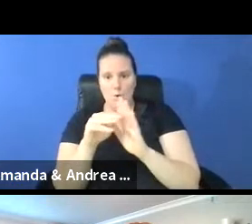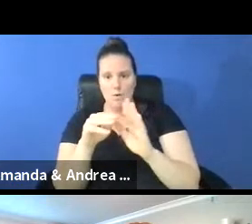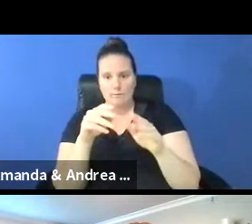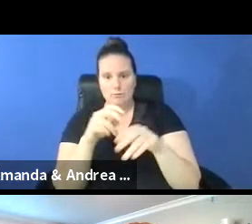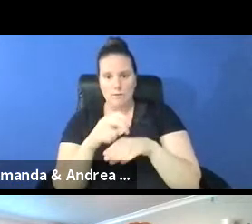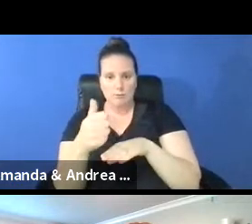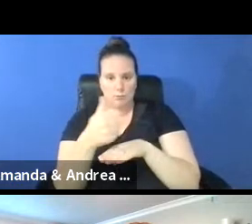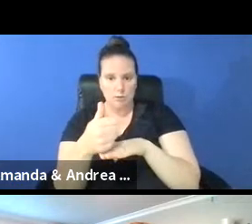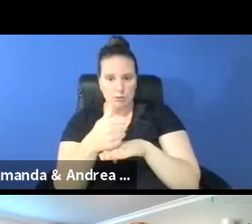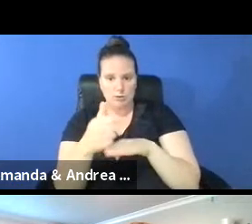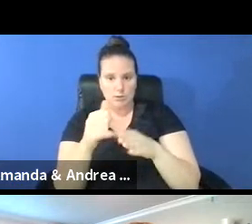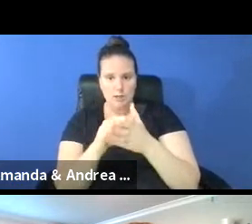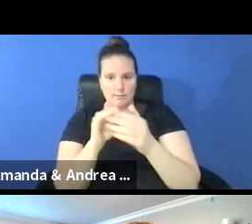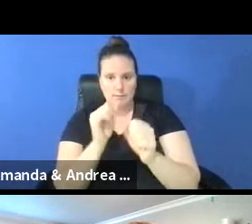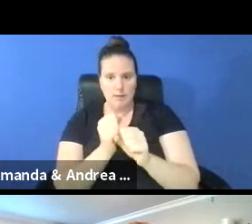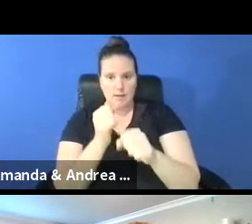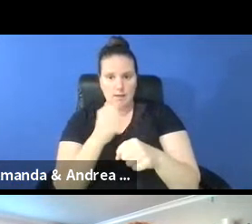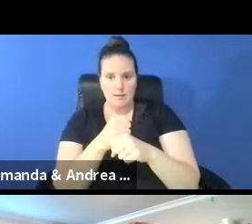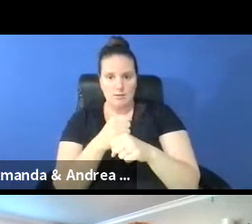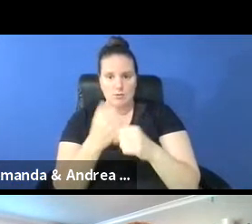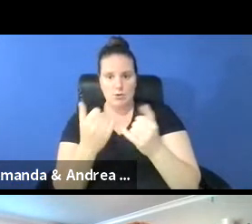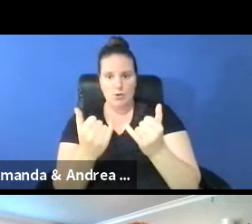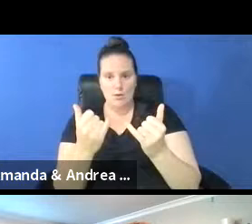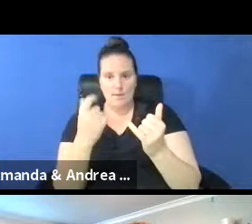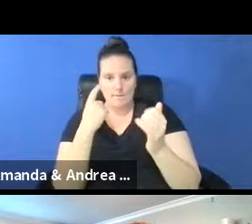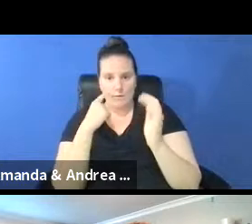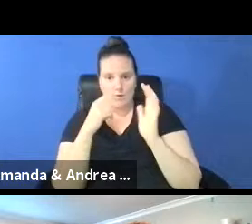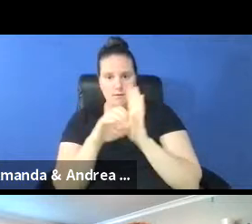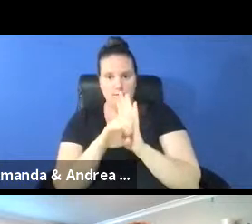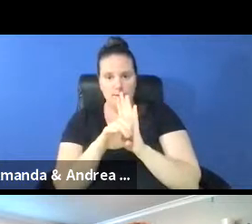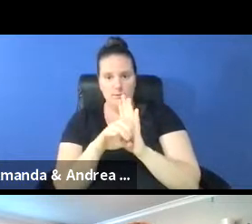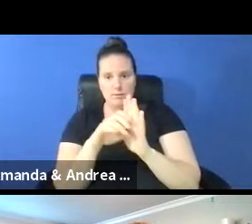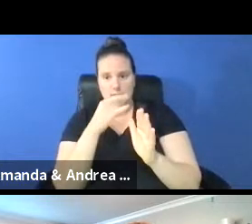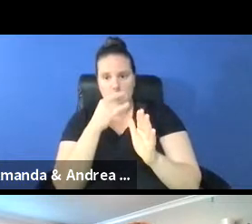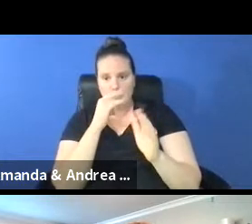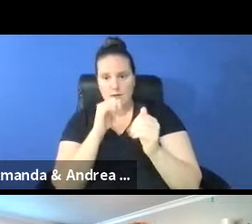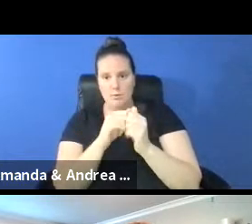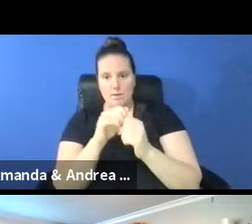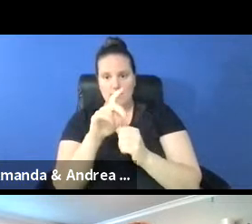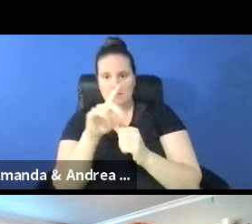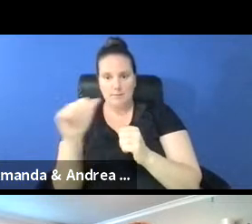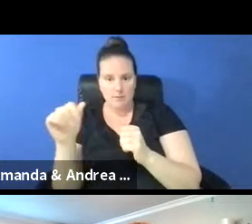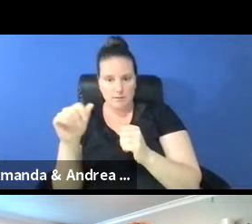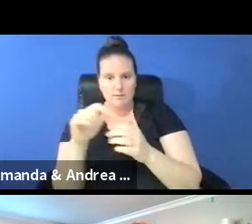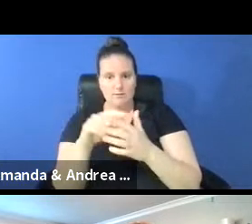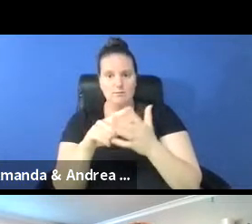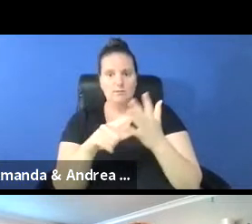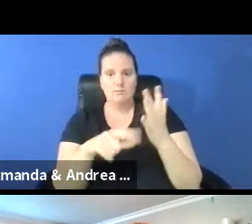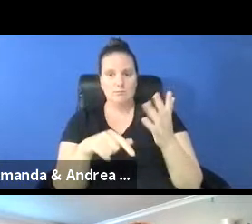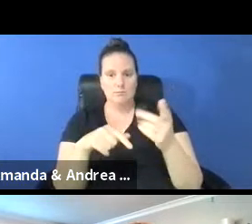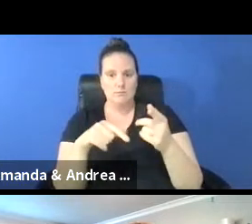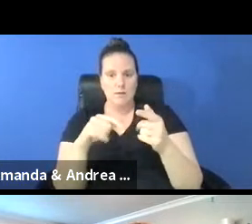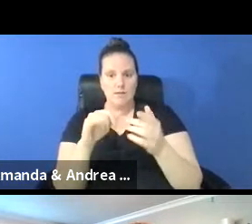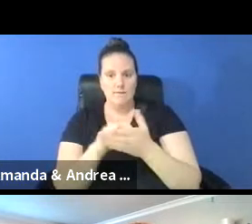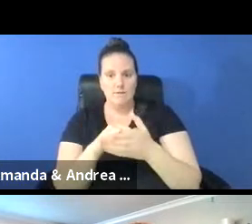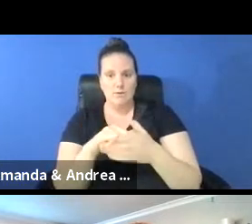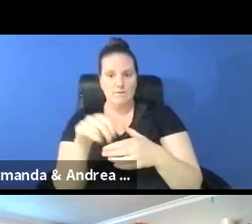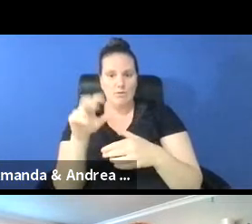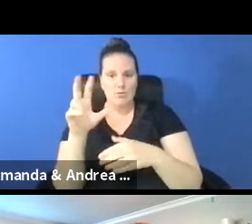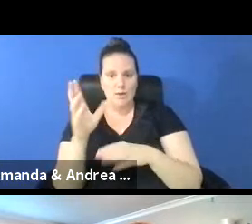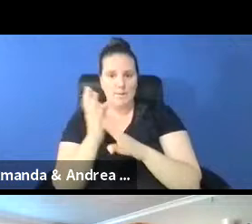will be created? Because currently, for example, we have kids with disabilities or seniors with disabilities that have to take 3